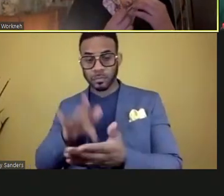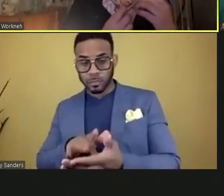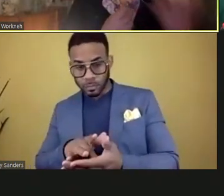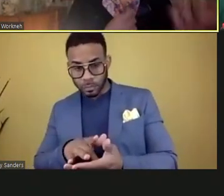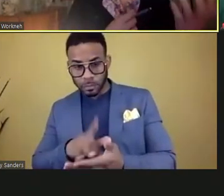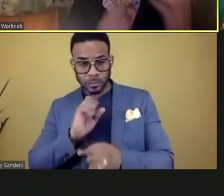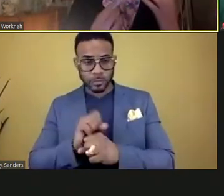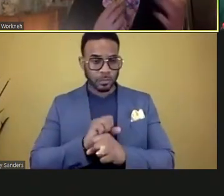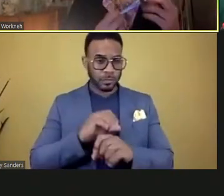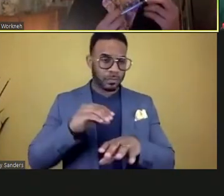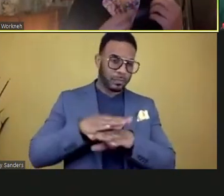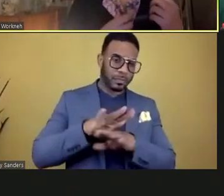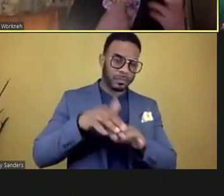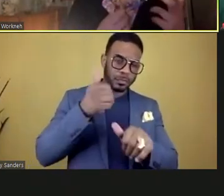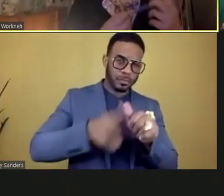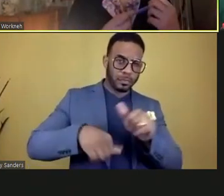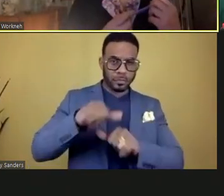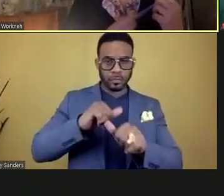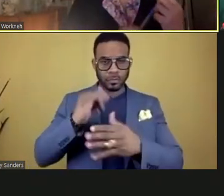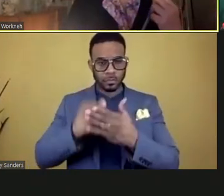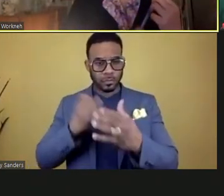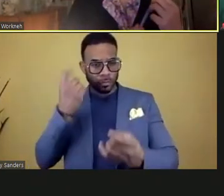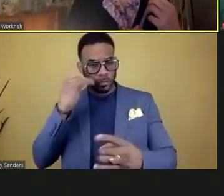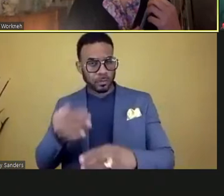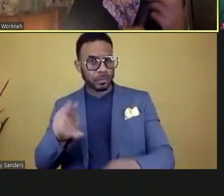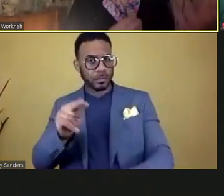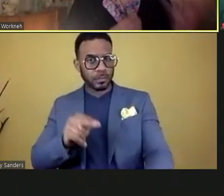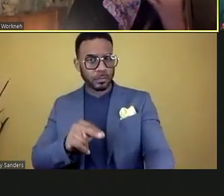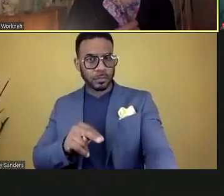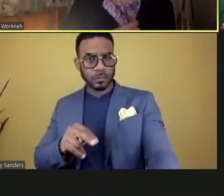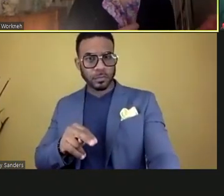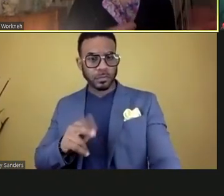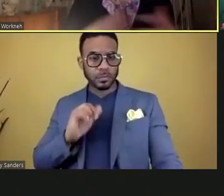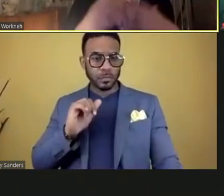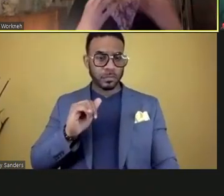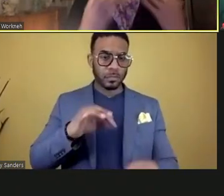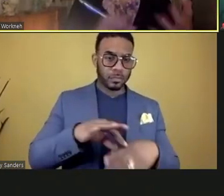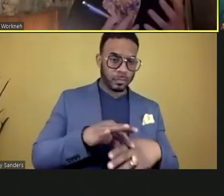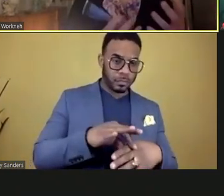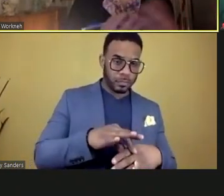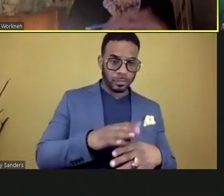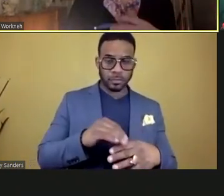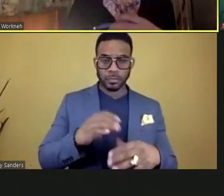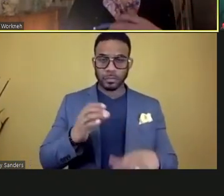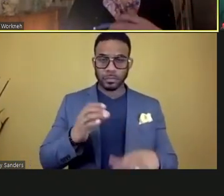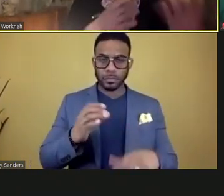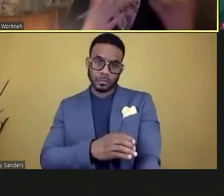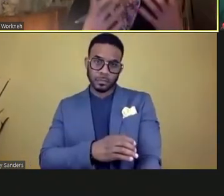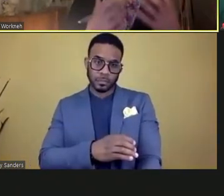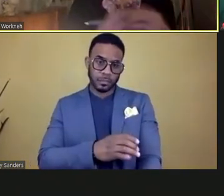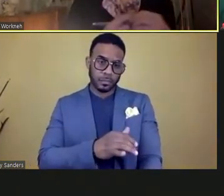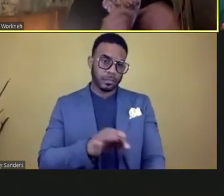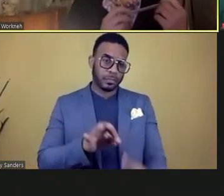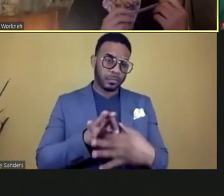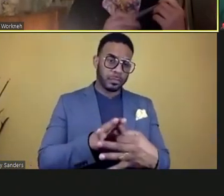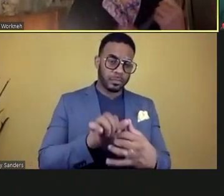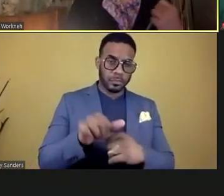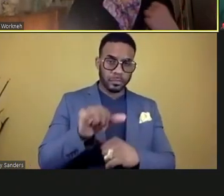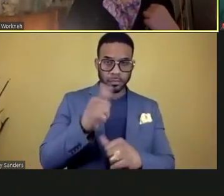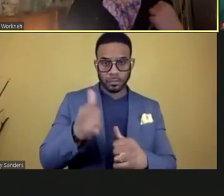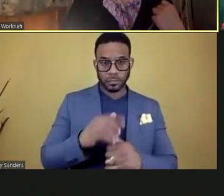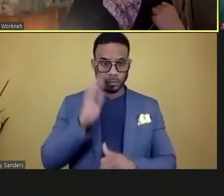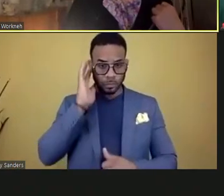really affects how each artist understands their own capacity and their content and their power and their relationships with